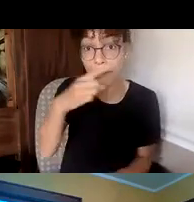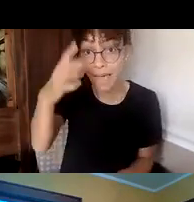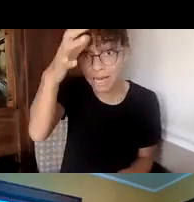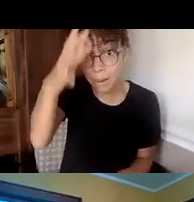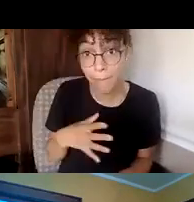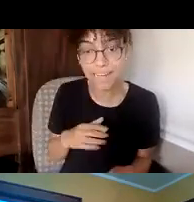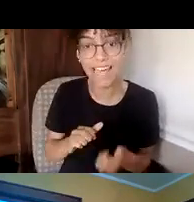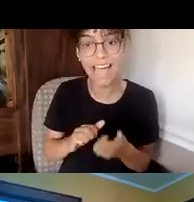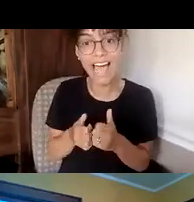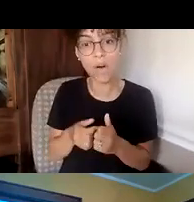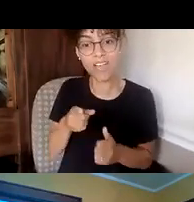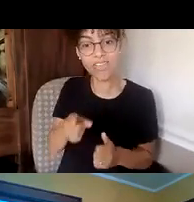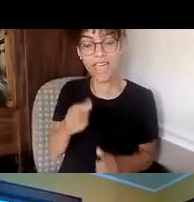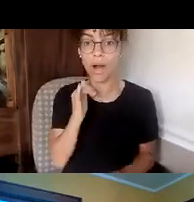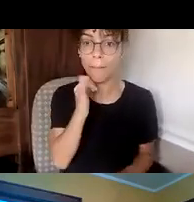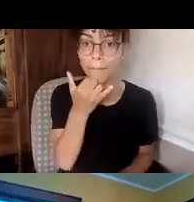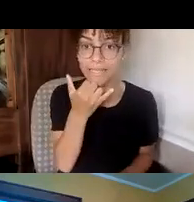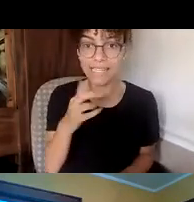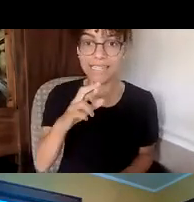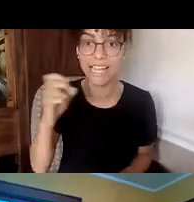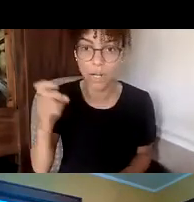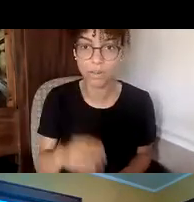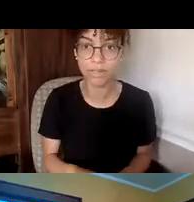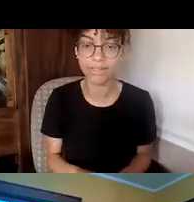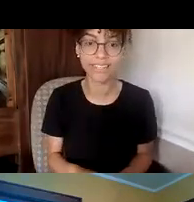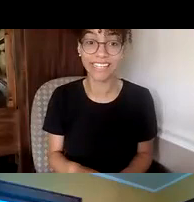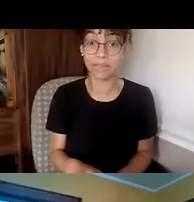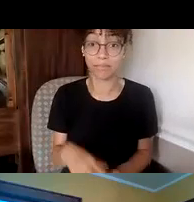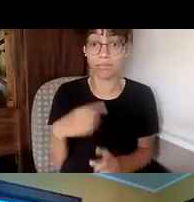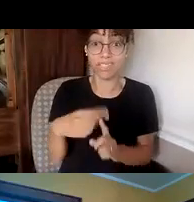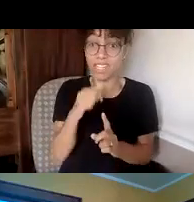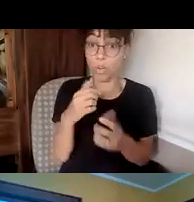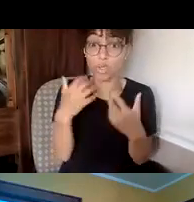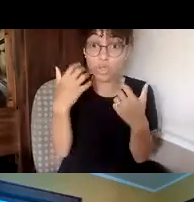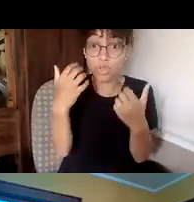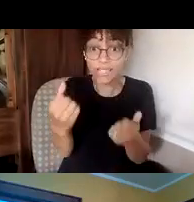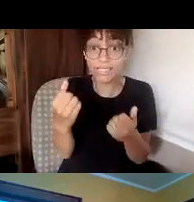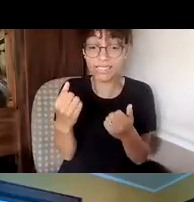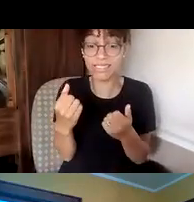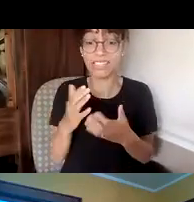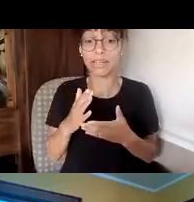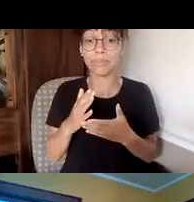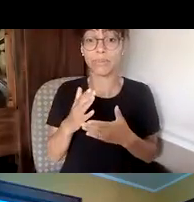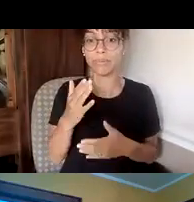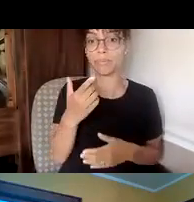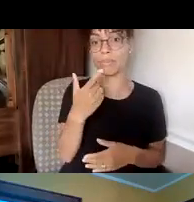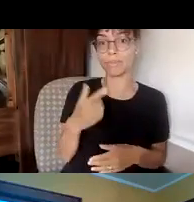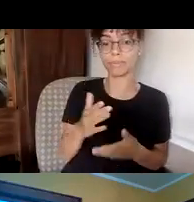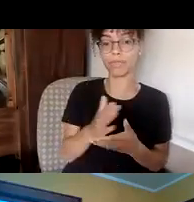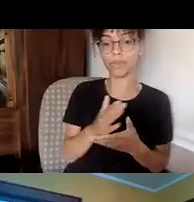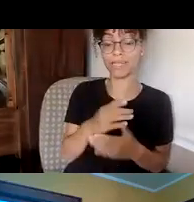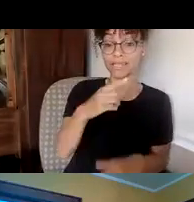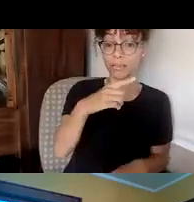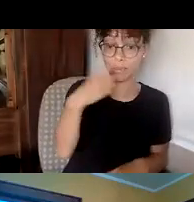are misdiagnosed, and the mistrust between the medical field and Black people in